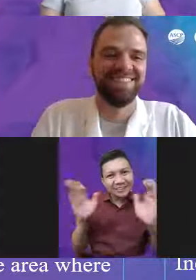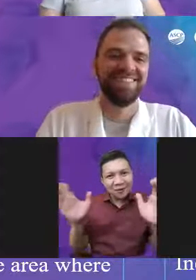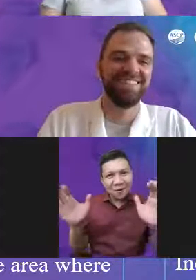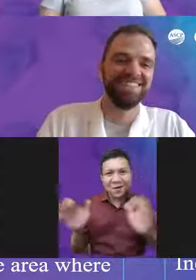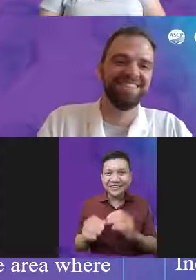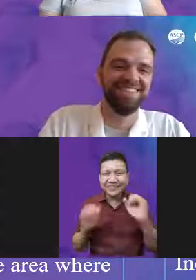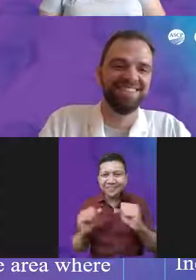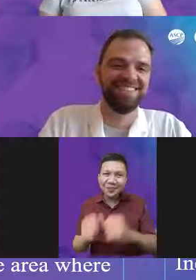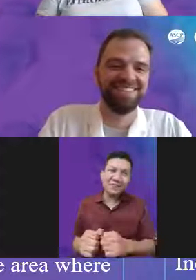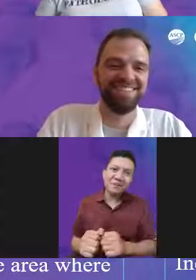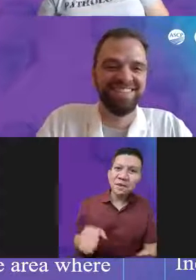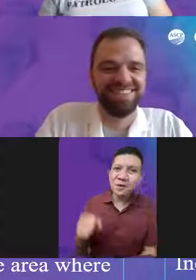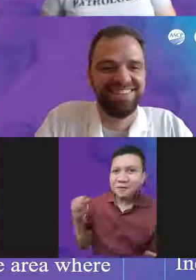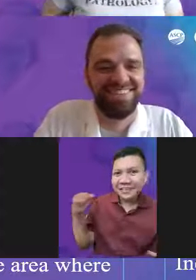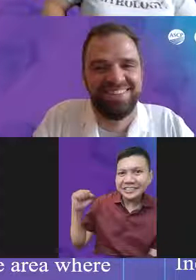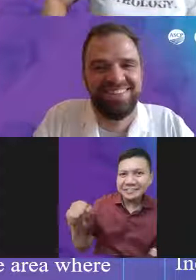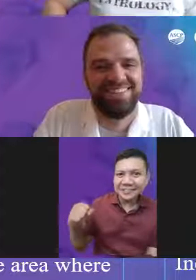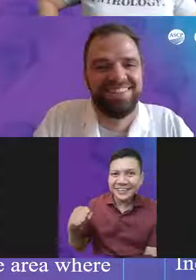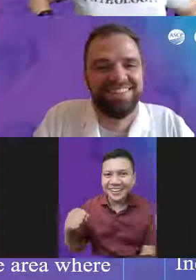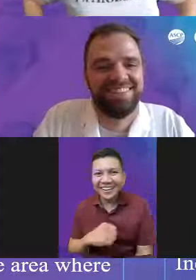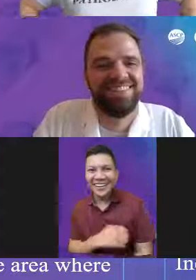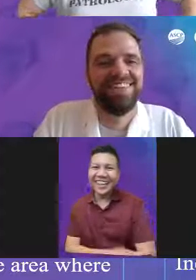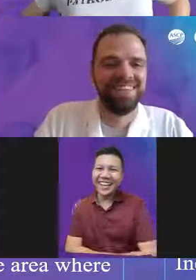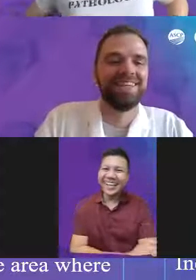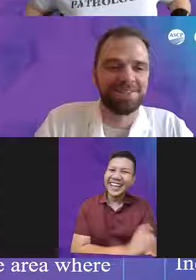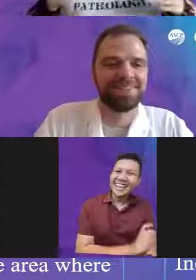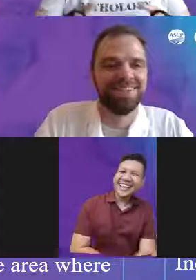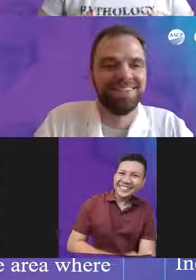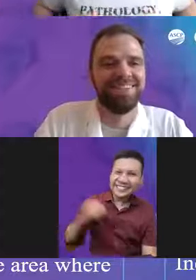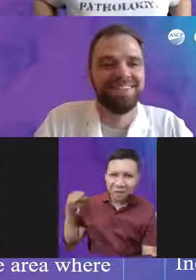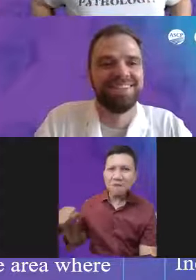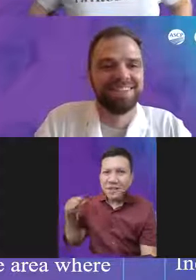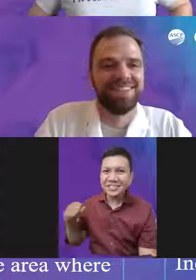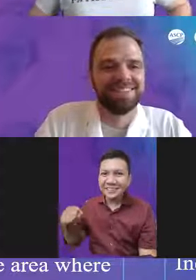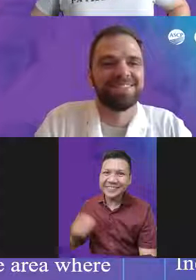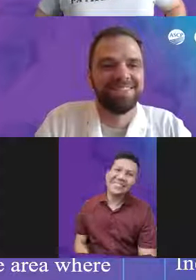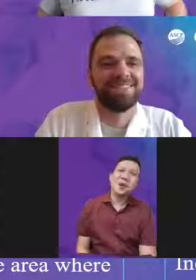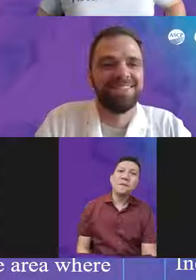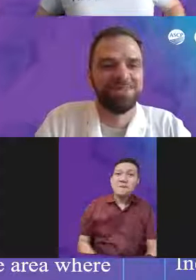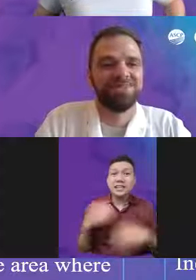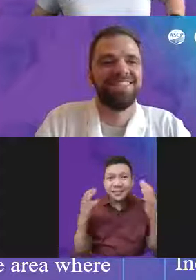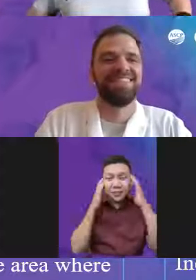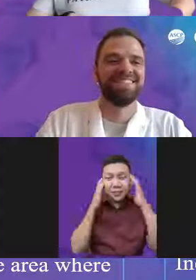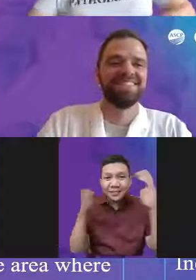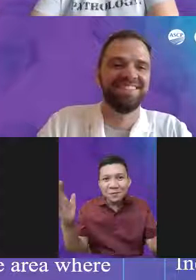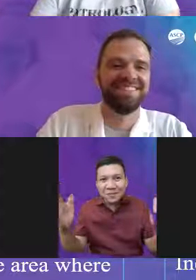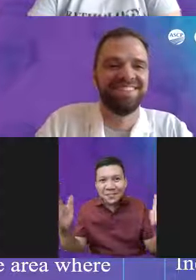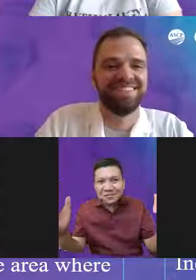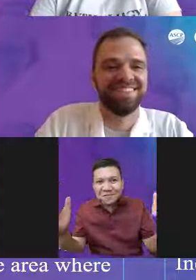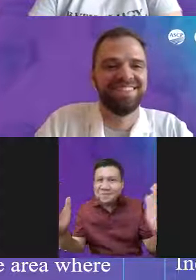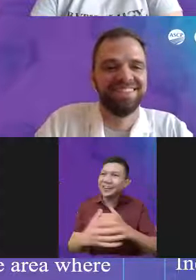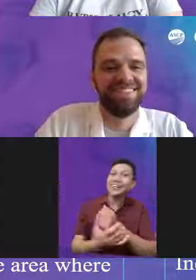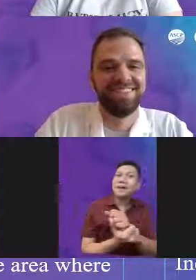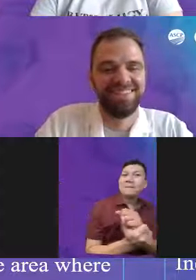goal. That's the goal. We're overachievers here. Educational goal, right? Overachievers. No, but that's a one